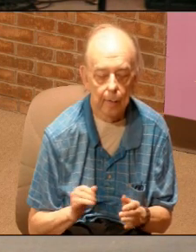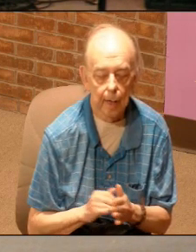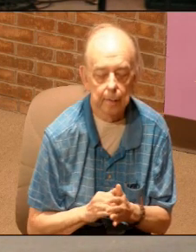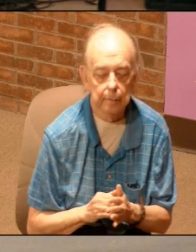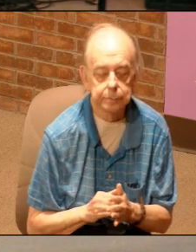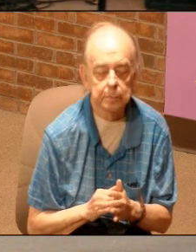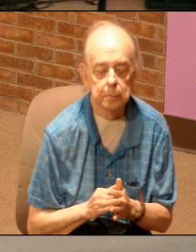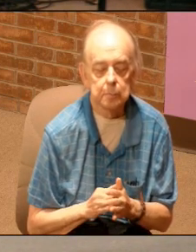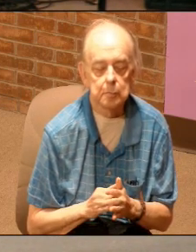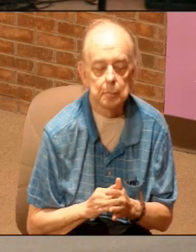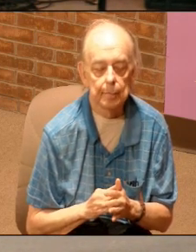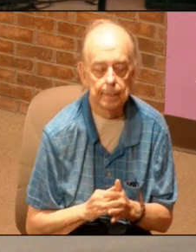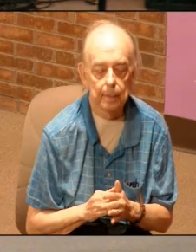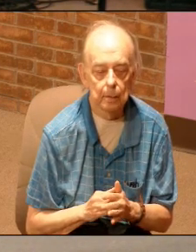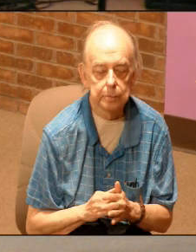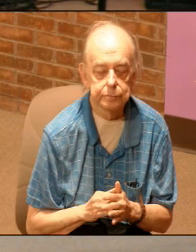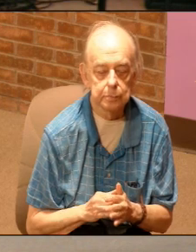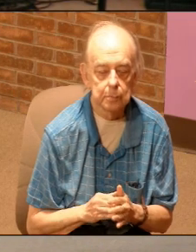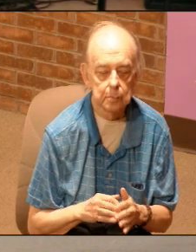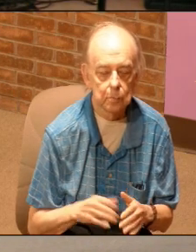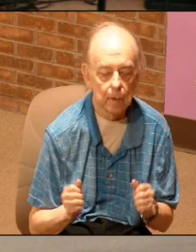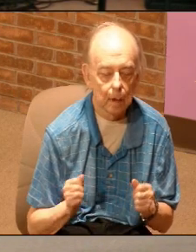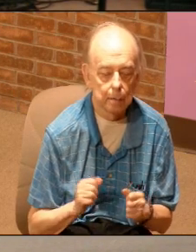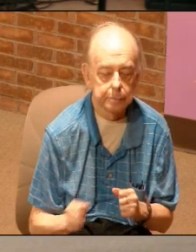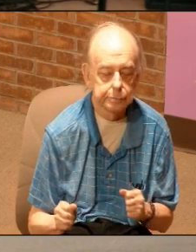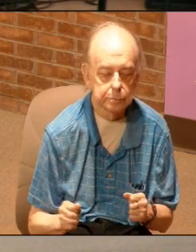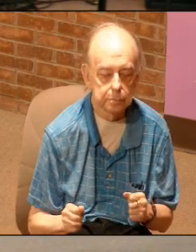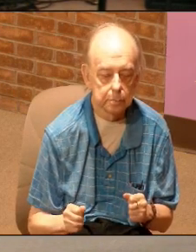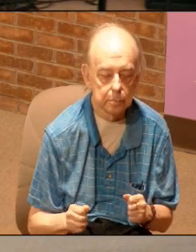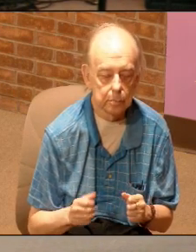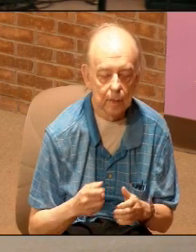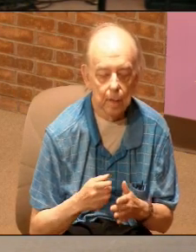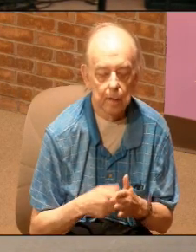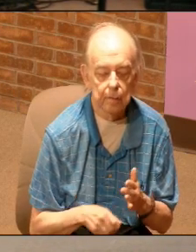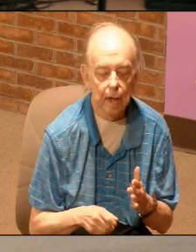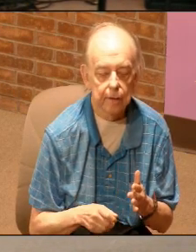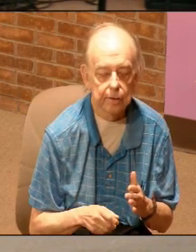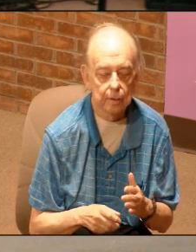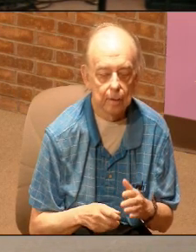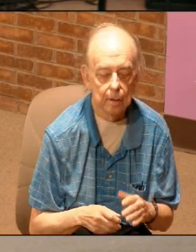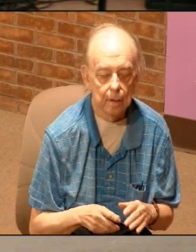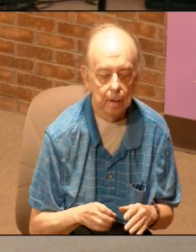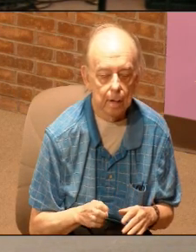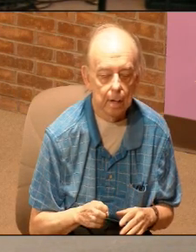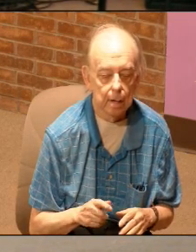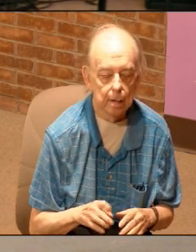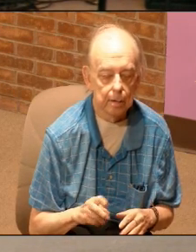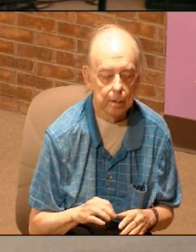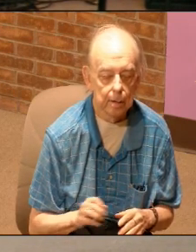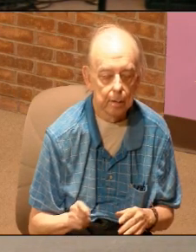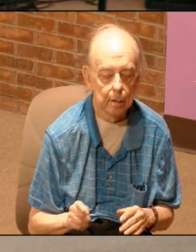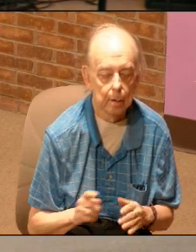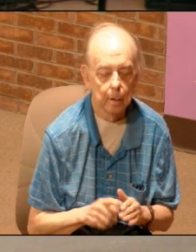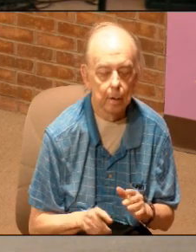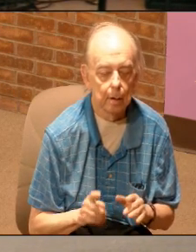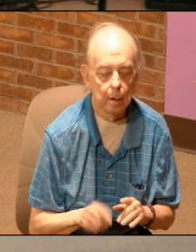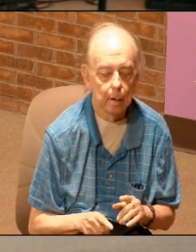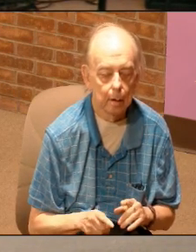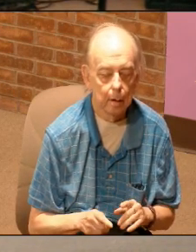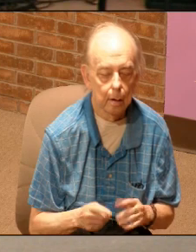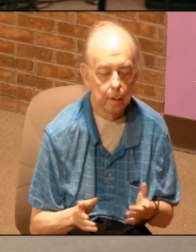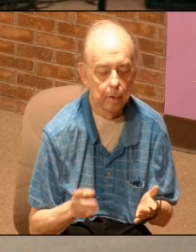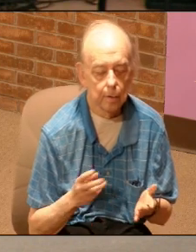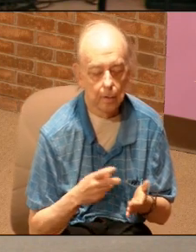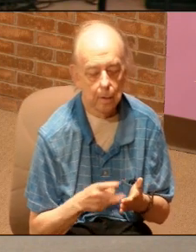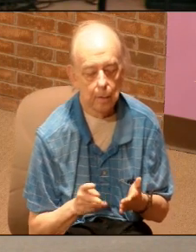of. They're taking away the tax-exempt status, which basically says your money that you've already